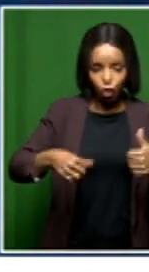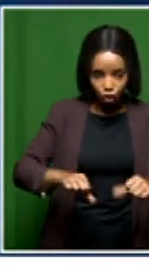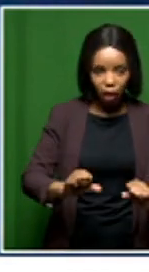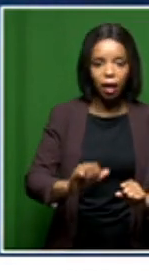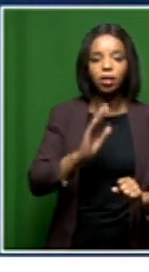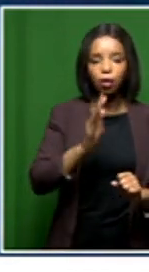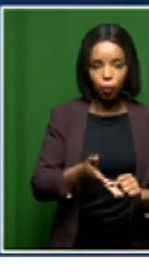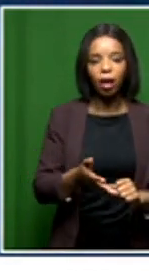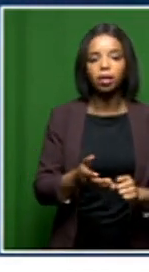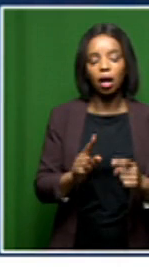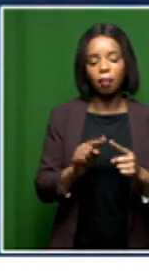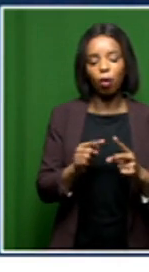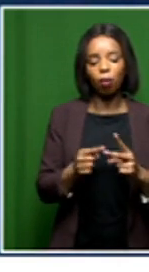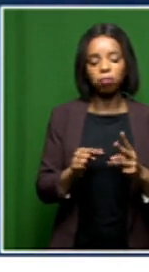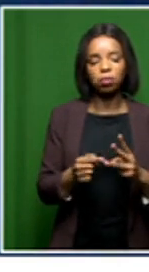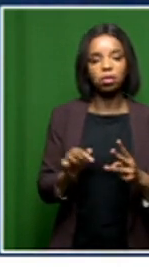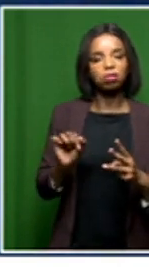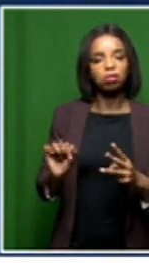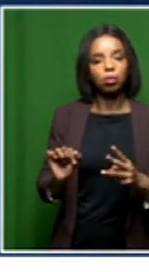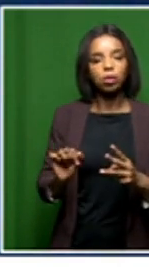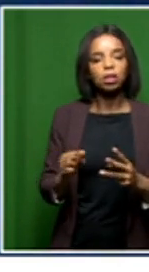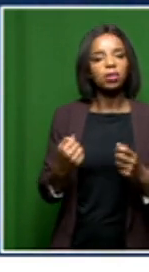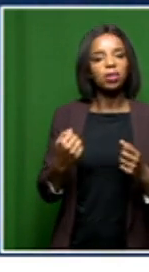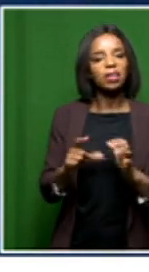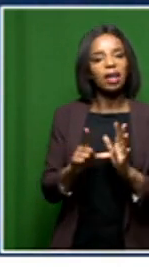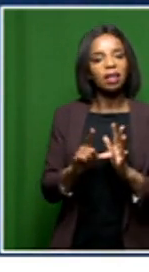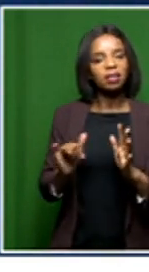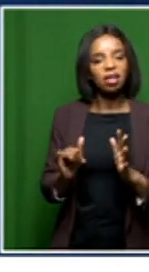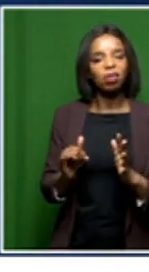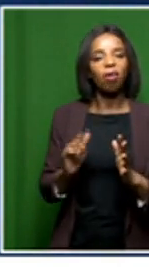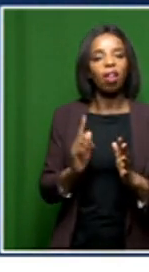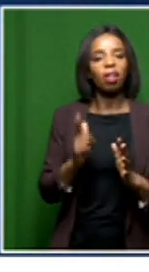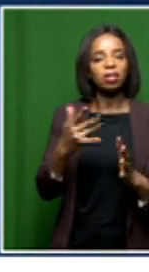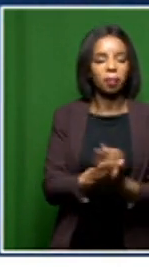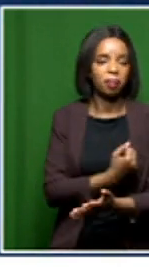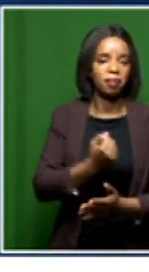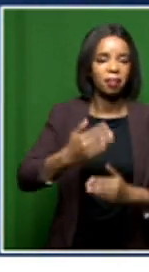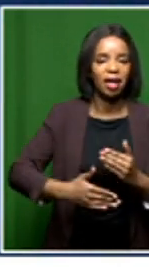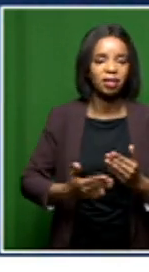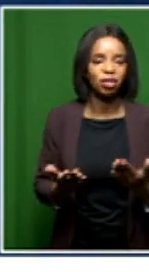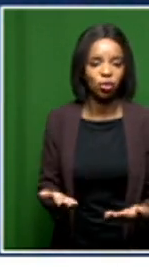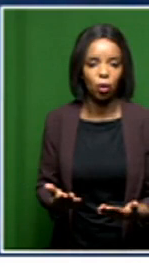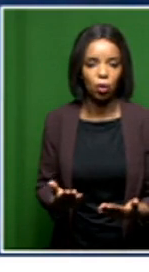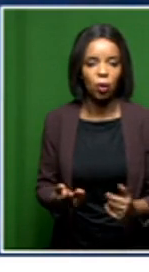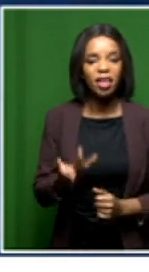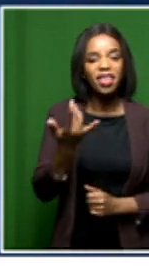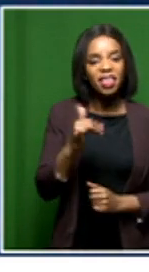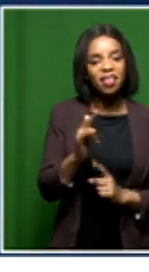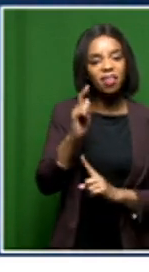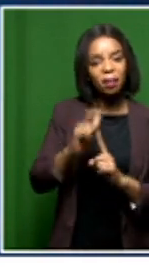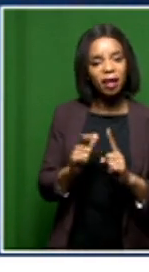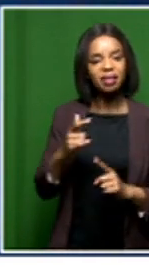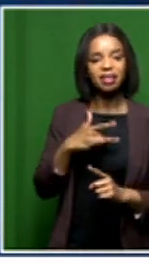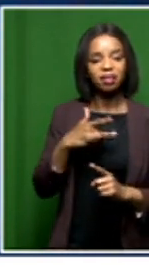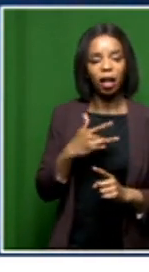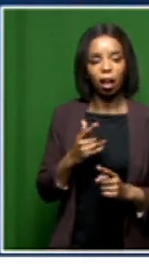points are going to begin to be effected in the system. So if it happens only when the person really fails to take advantage, the